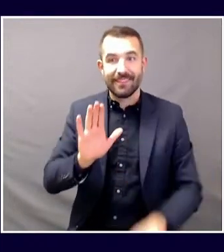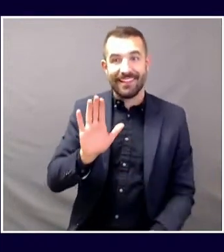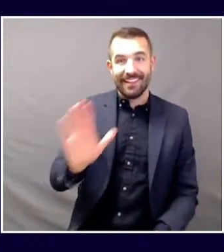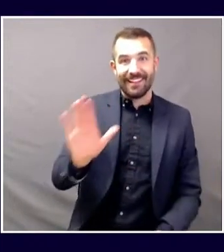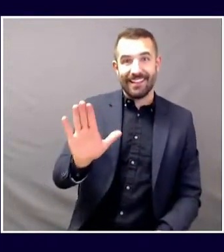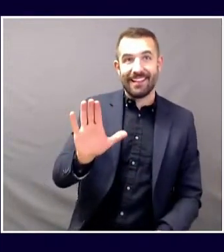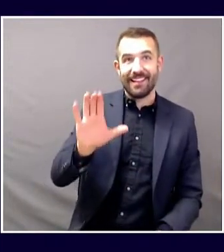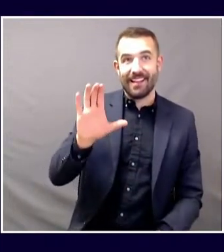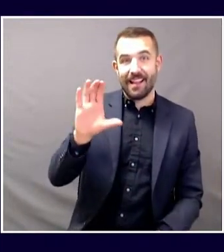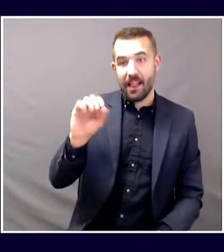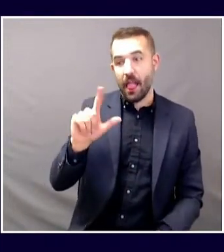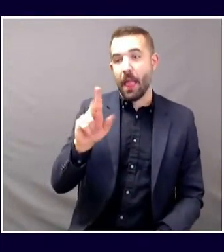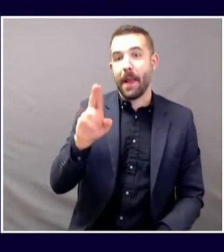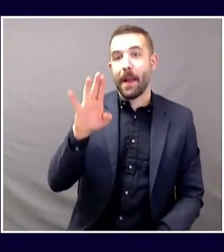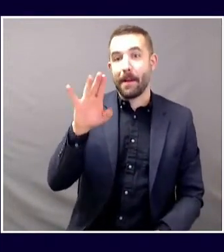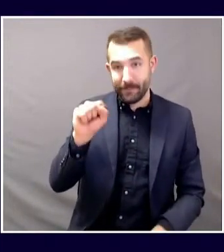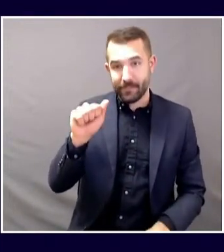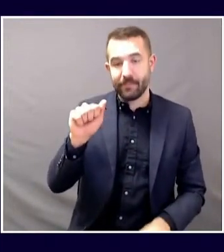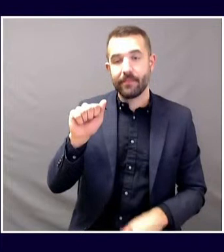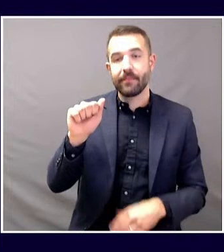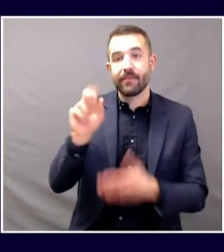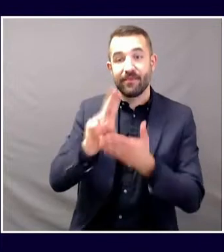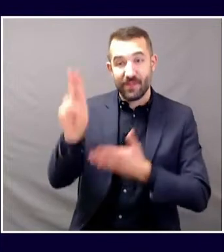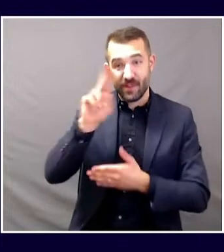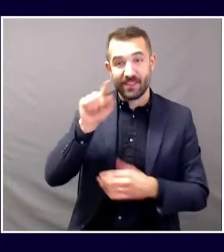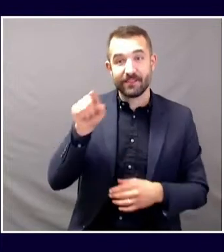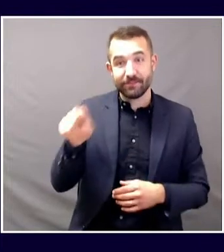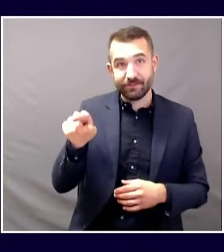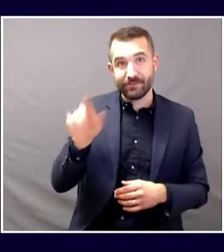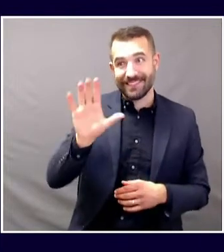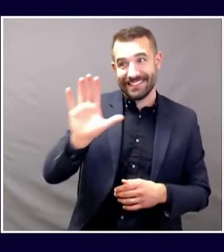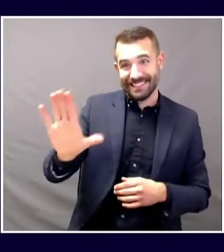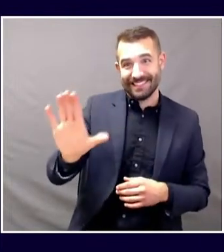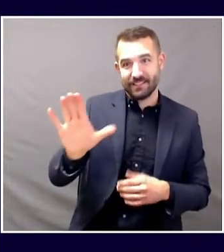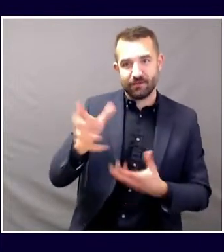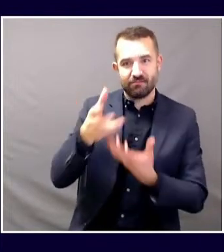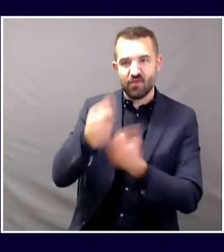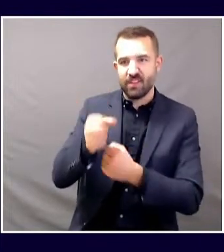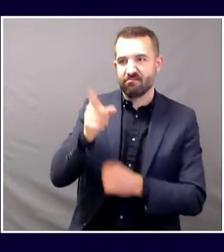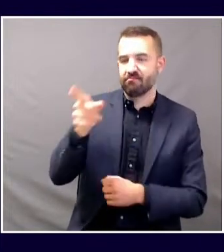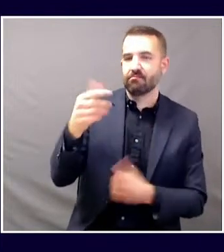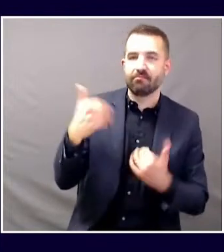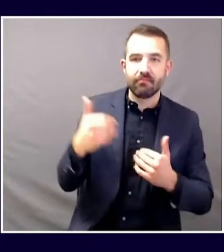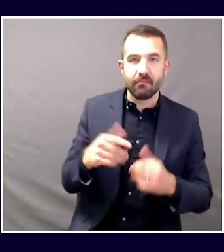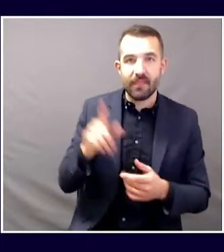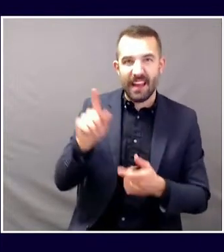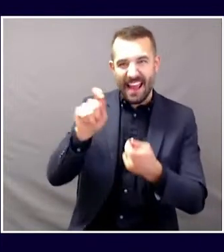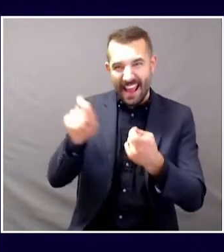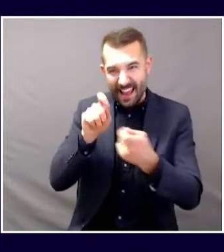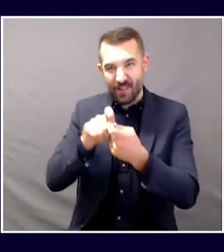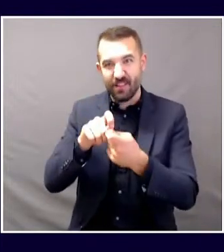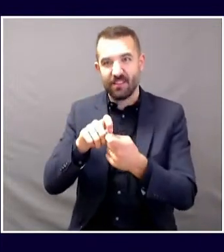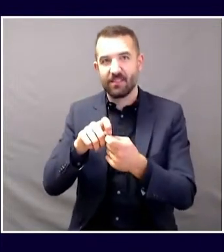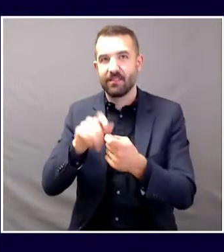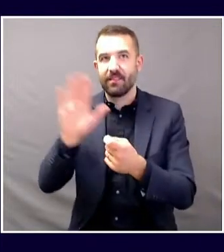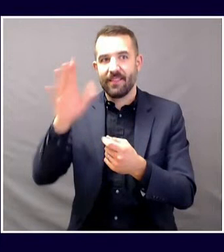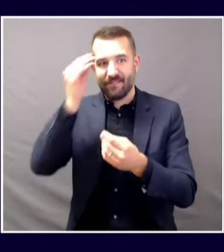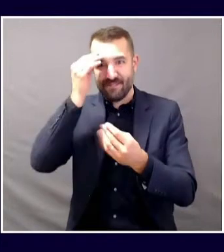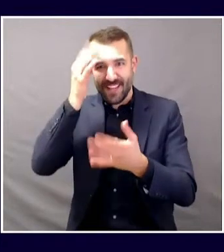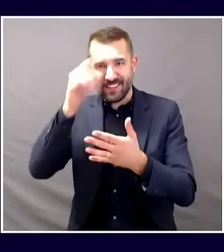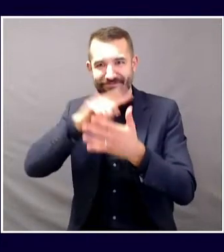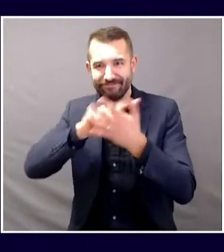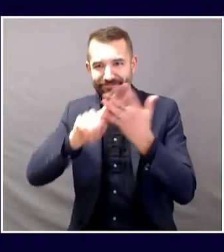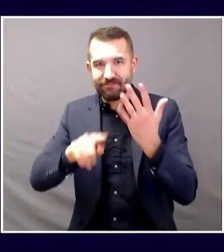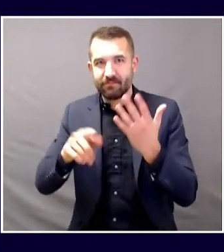of that. We can get you some of the background on that and some of the links, but I don't feel like I've answered your question